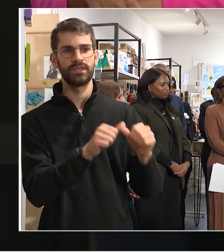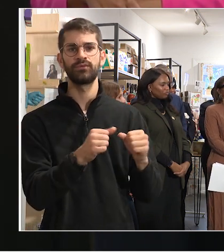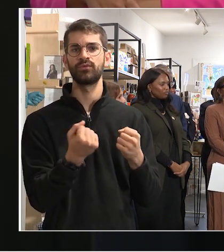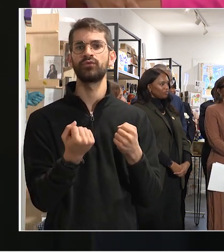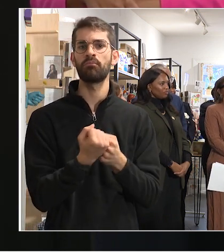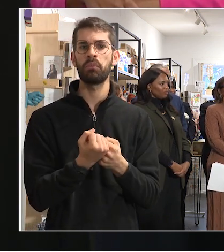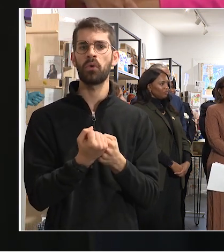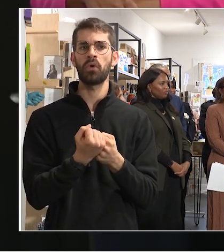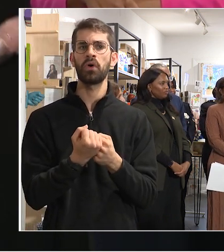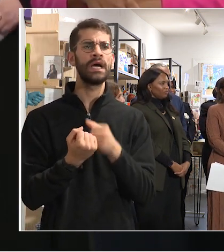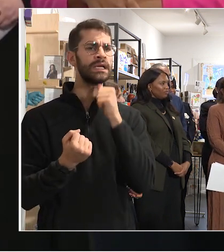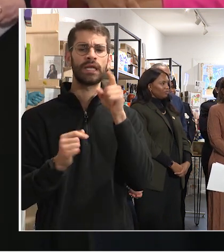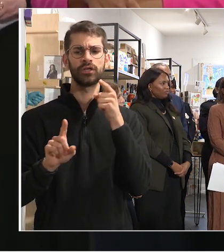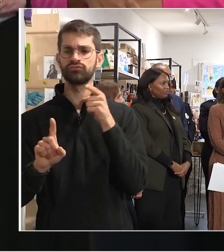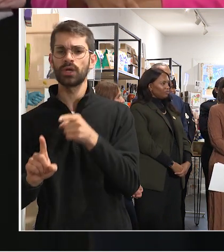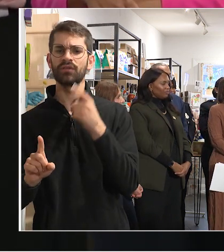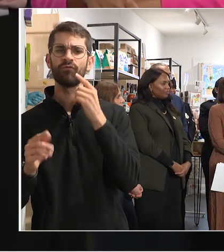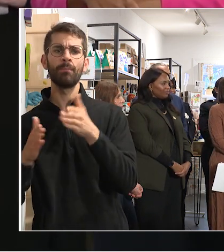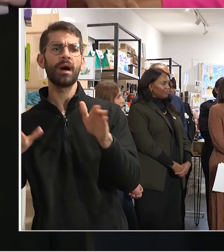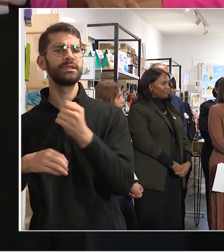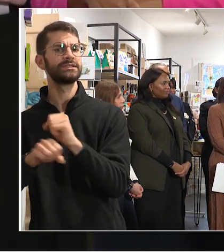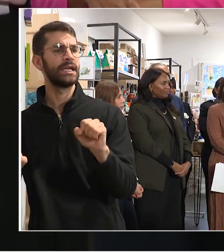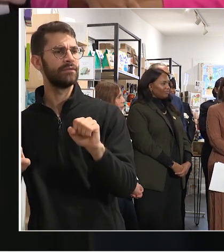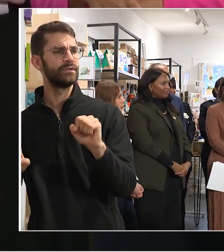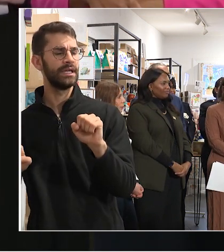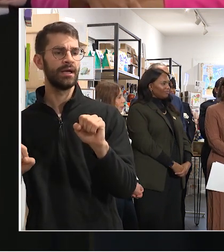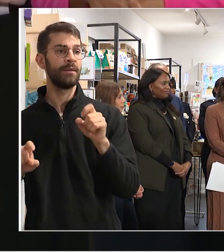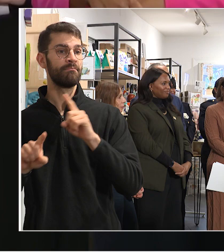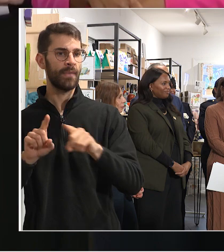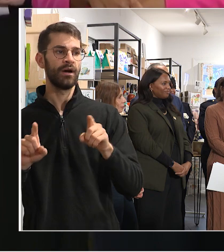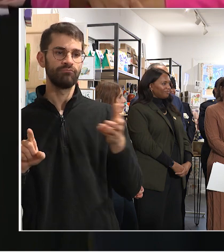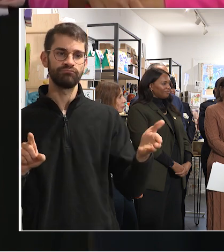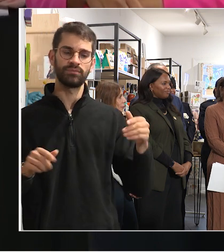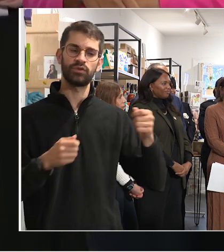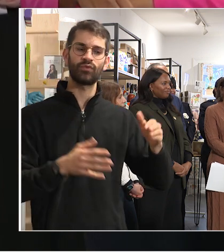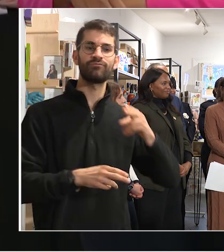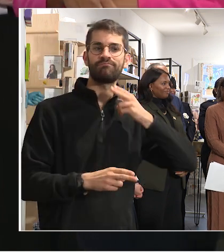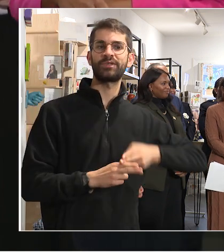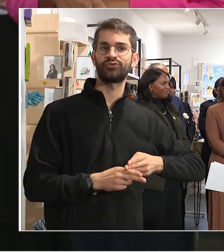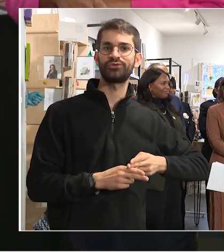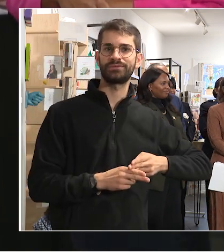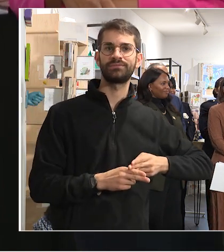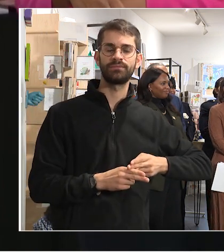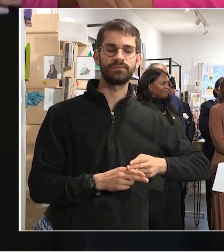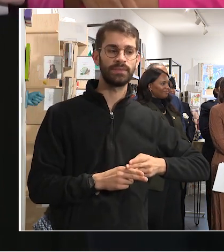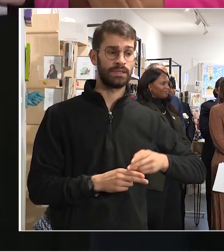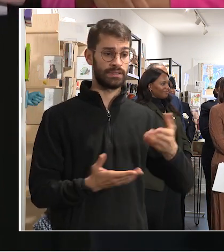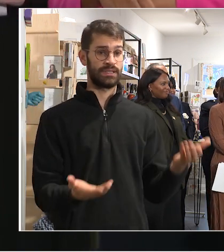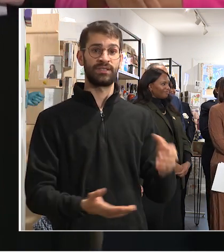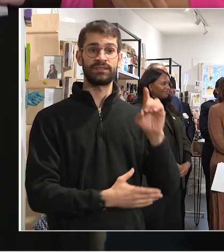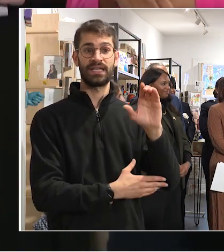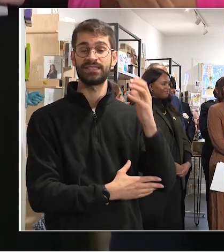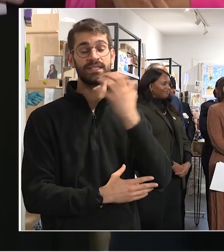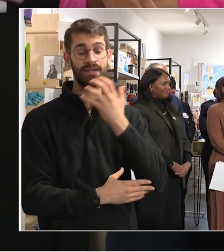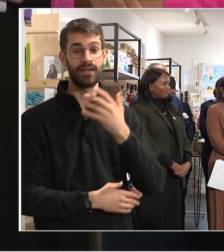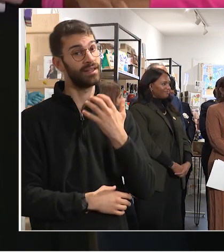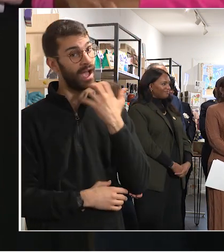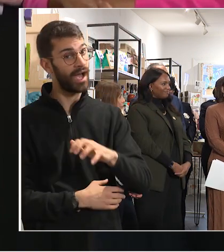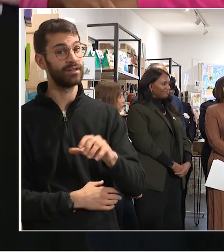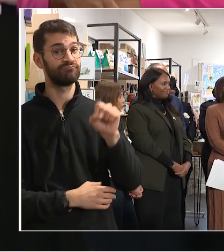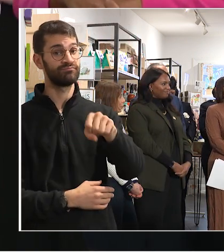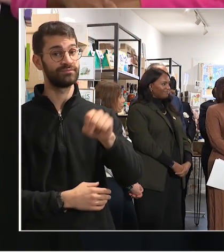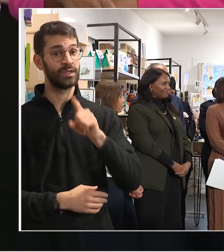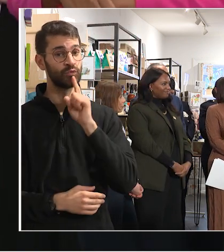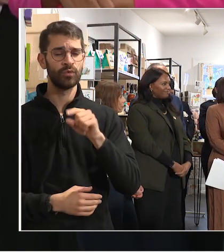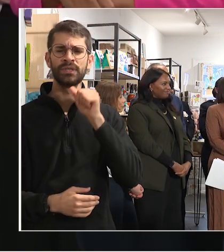just of public safety, but for, as Director Suggs Evans stated, was that DC is hot. But it's